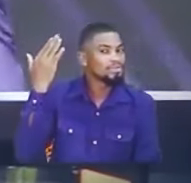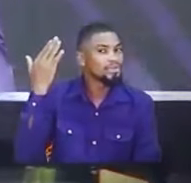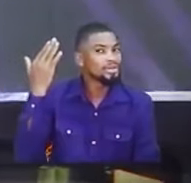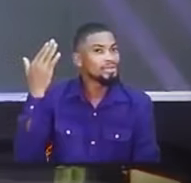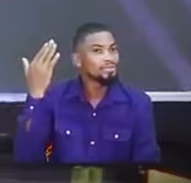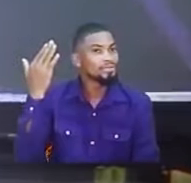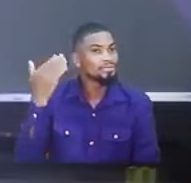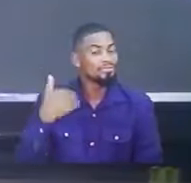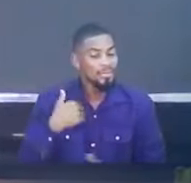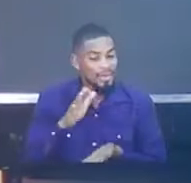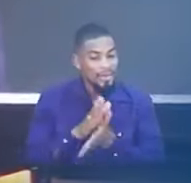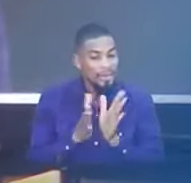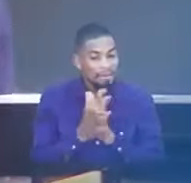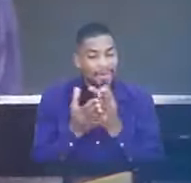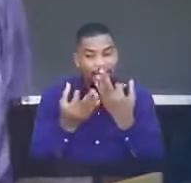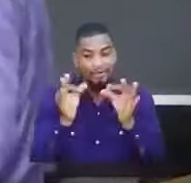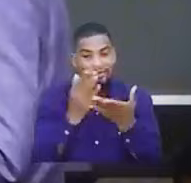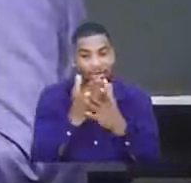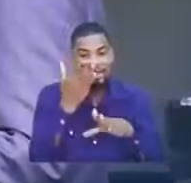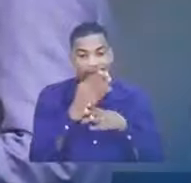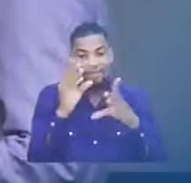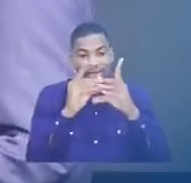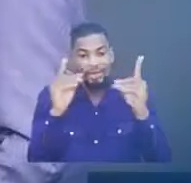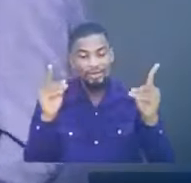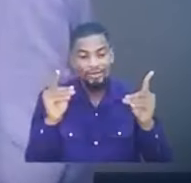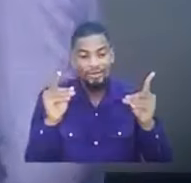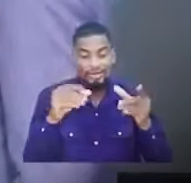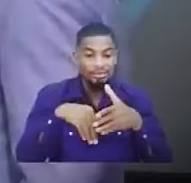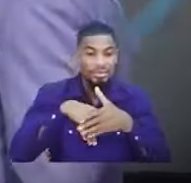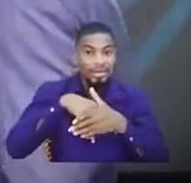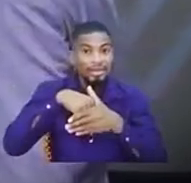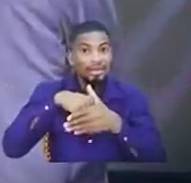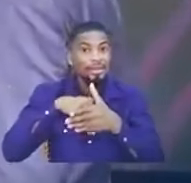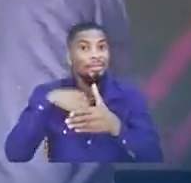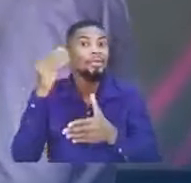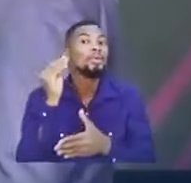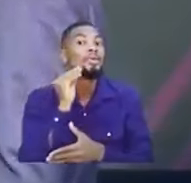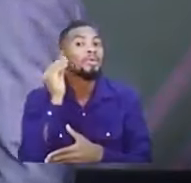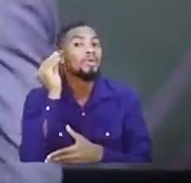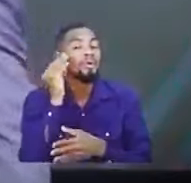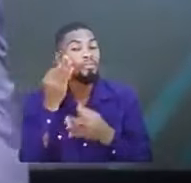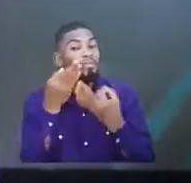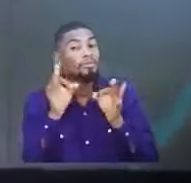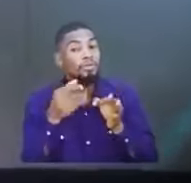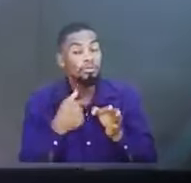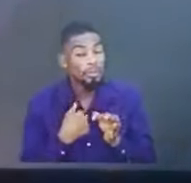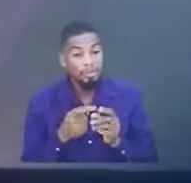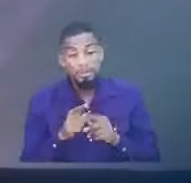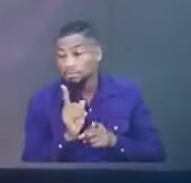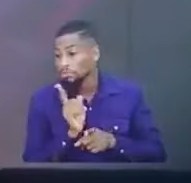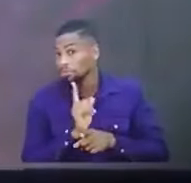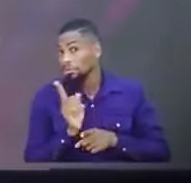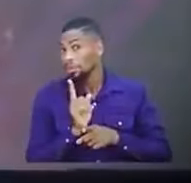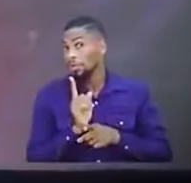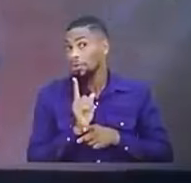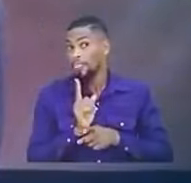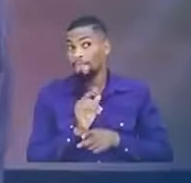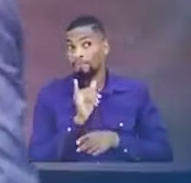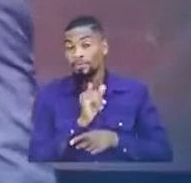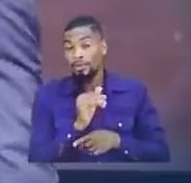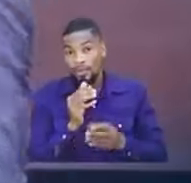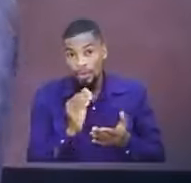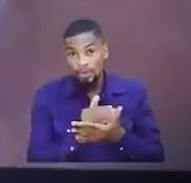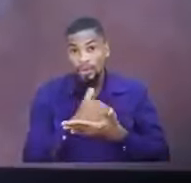free. I don't cook. I come home anytime. Say, as for me, we are still in the cooking business.